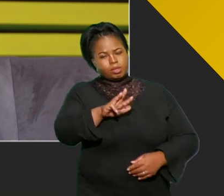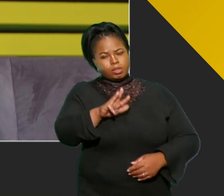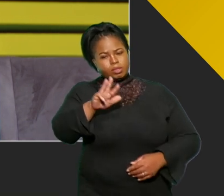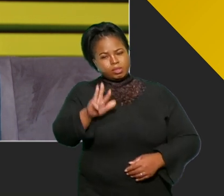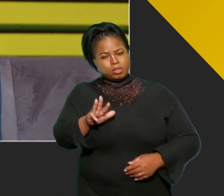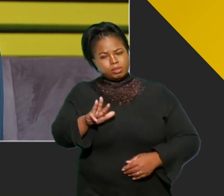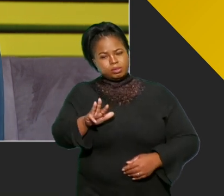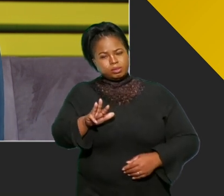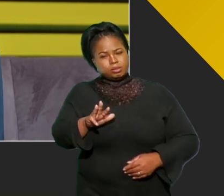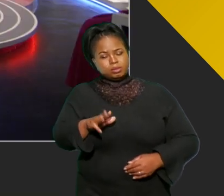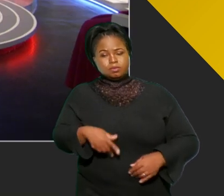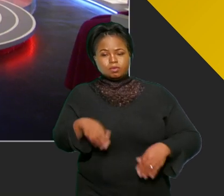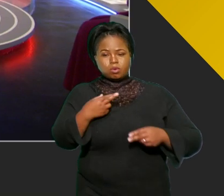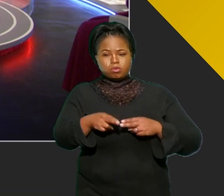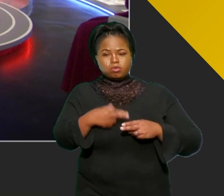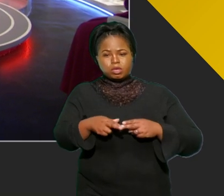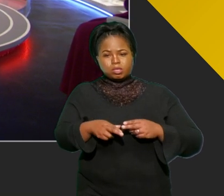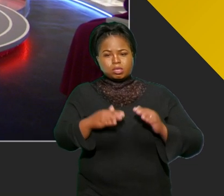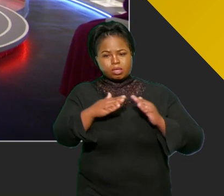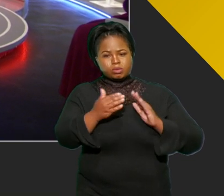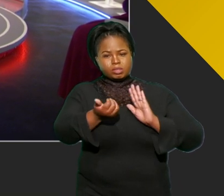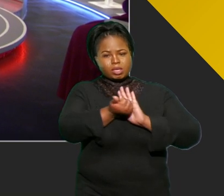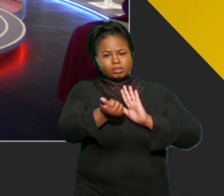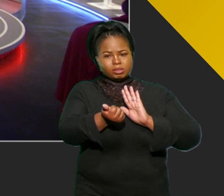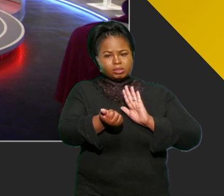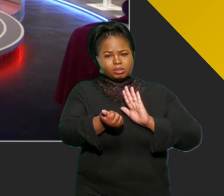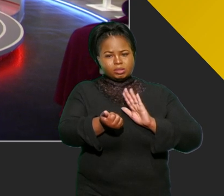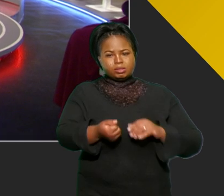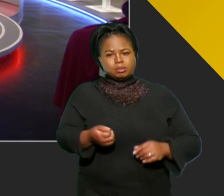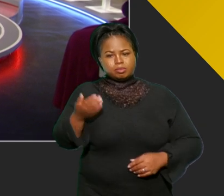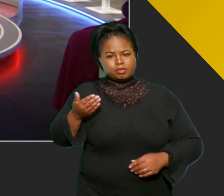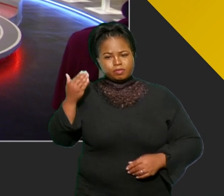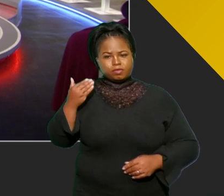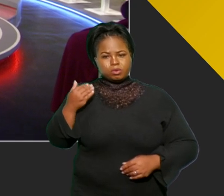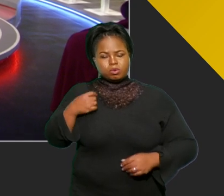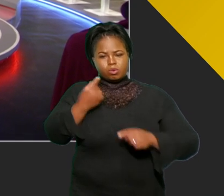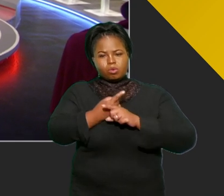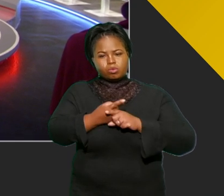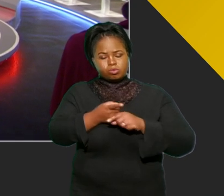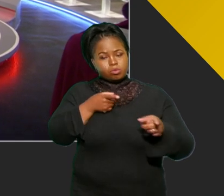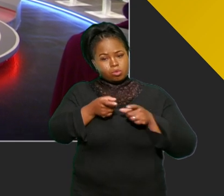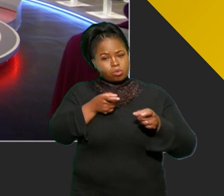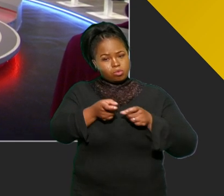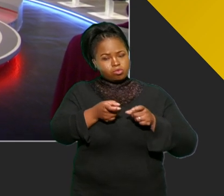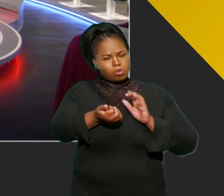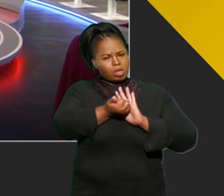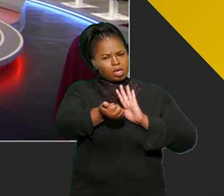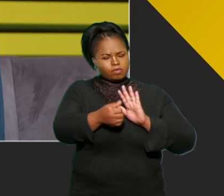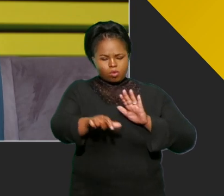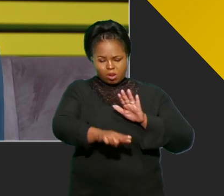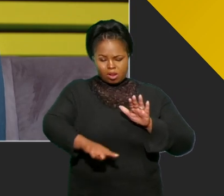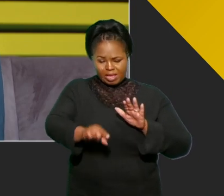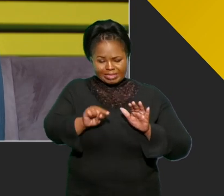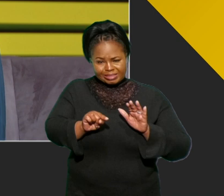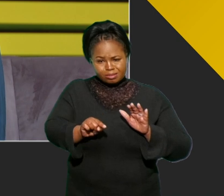when we had the Rental Housing Act, the Housing Act, we had the Rent Control Act. And in as much as